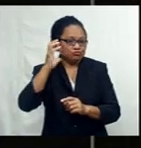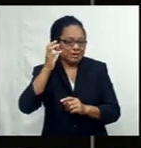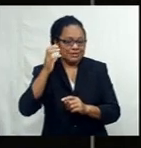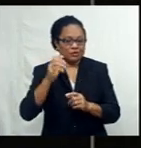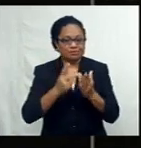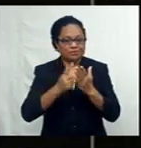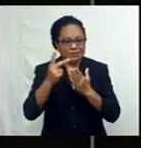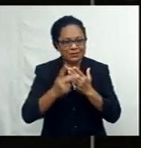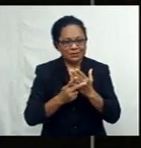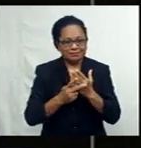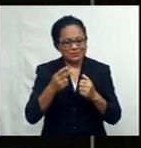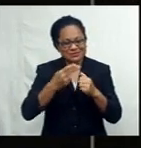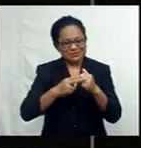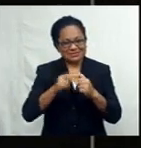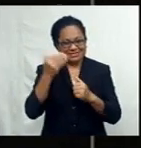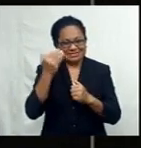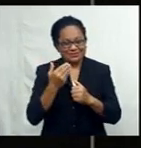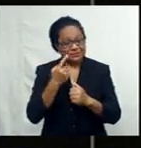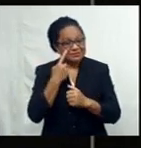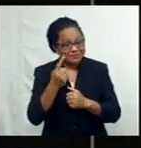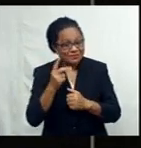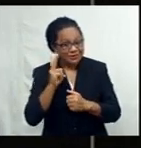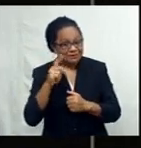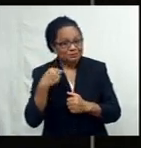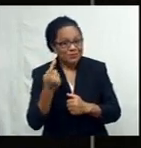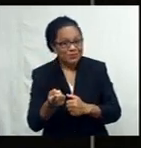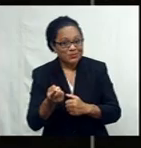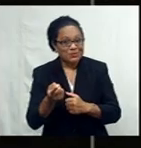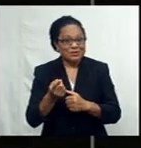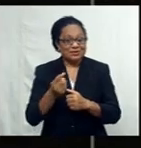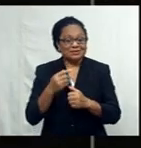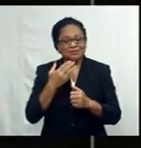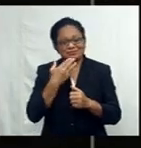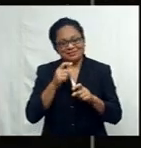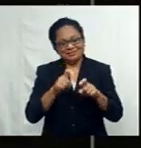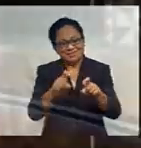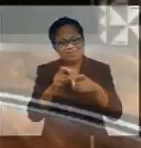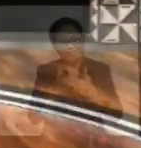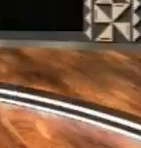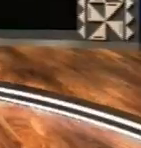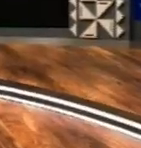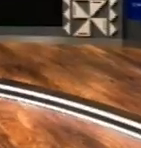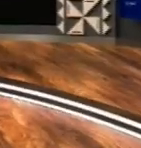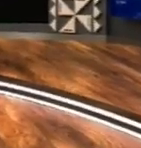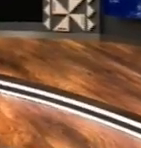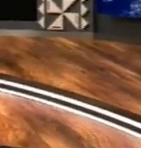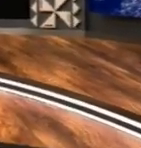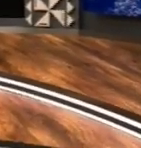That's your news this evening. I'll see you again tomorrow. Until then, stay safe. Modemanda.